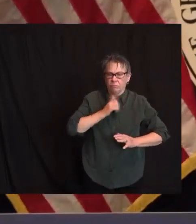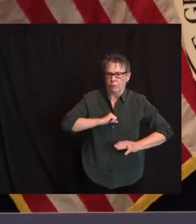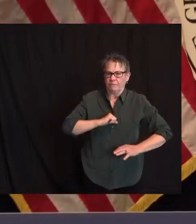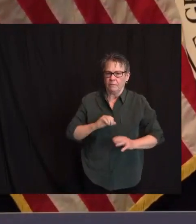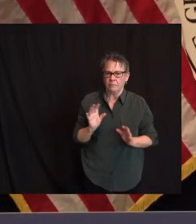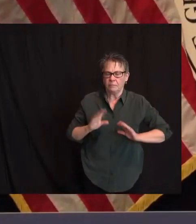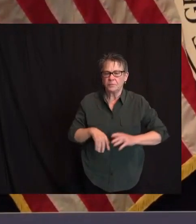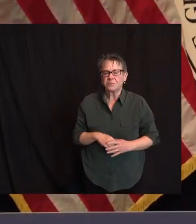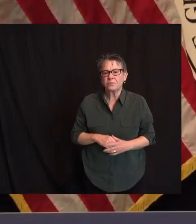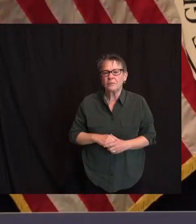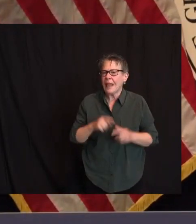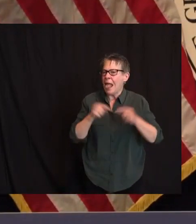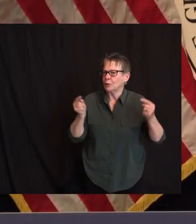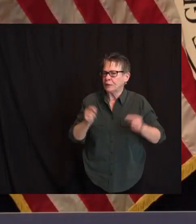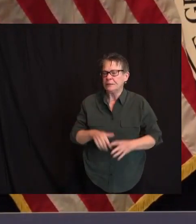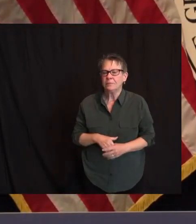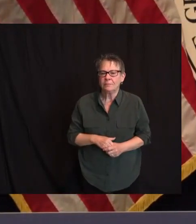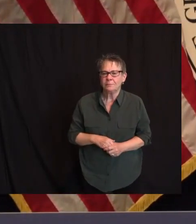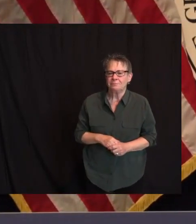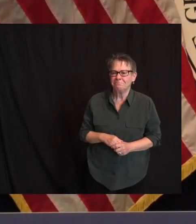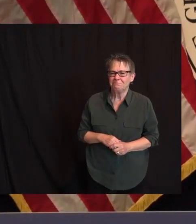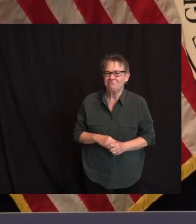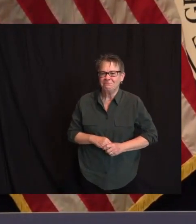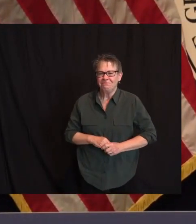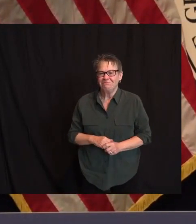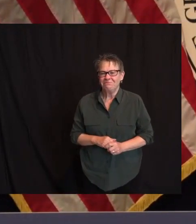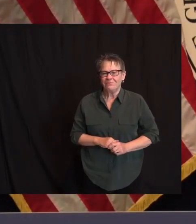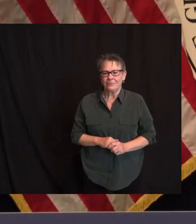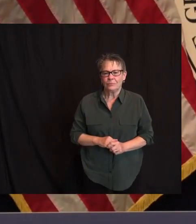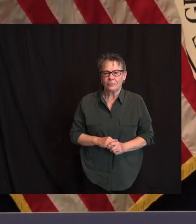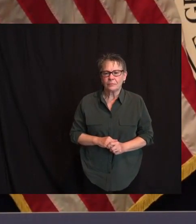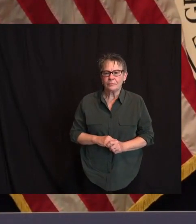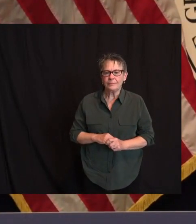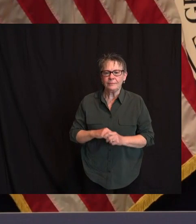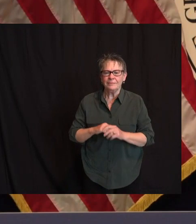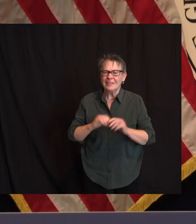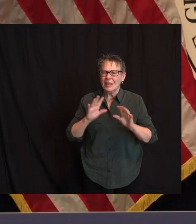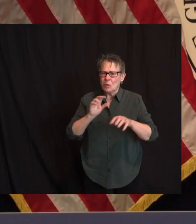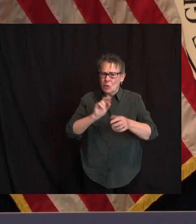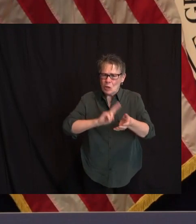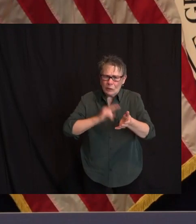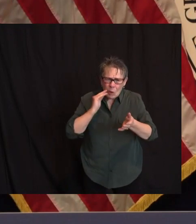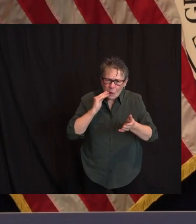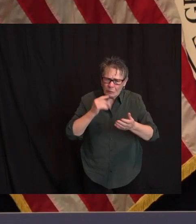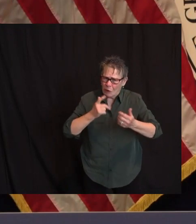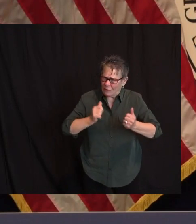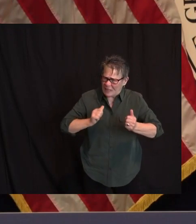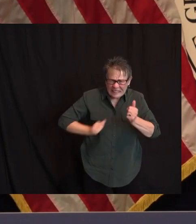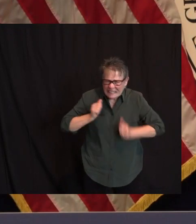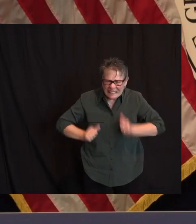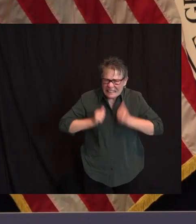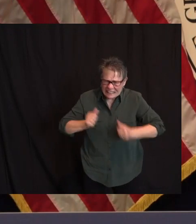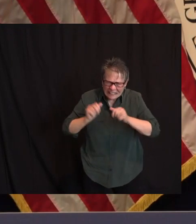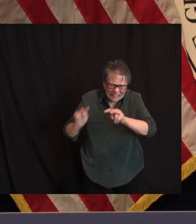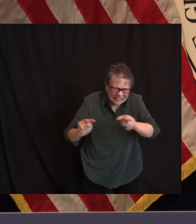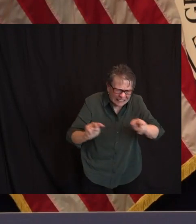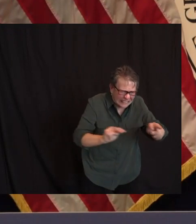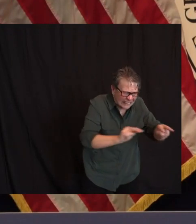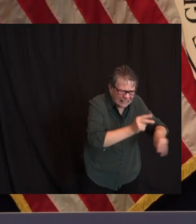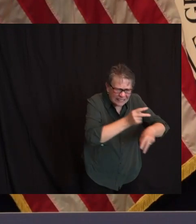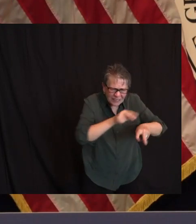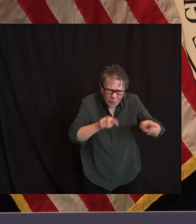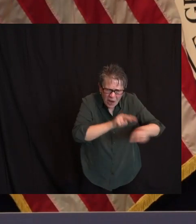to put it. God rest their souls. We're going to go back to Nikita. All right, so I'm just going to ask that you cut me off once I start asking too many questions. I'll